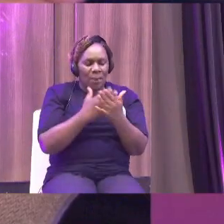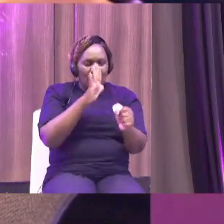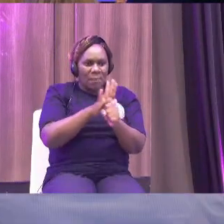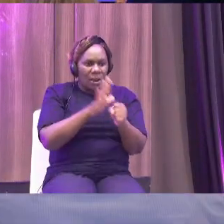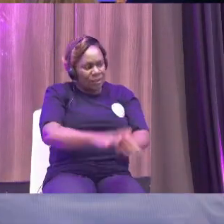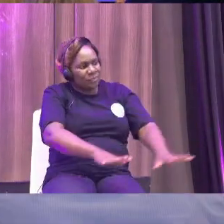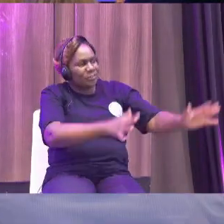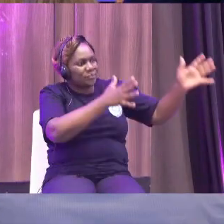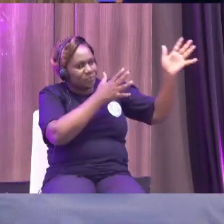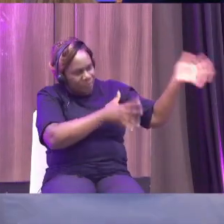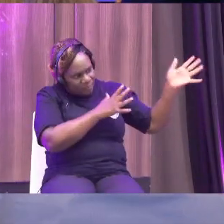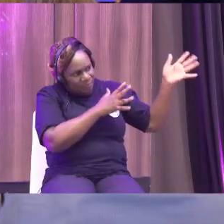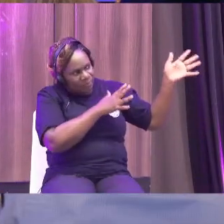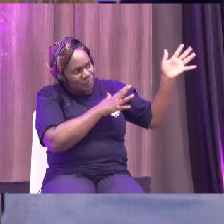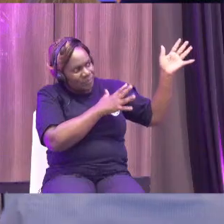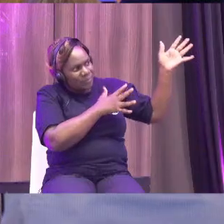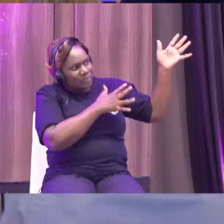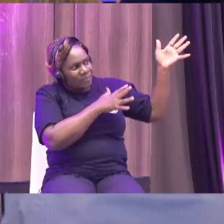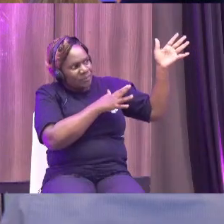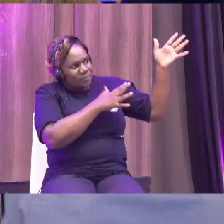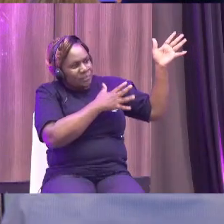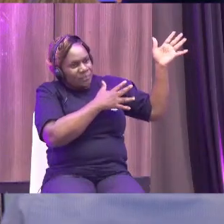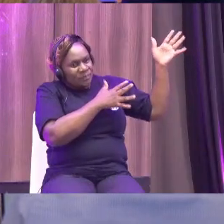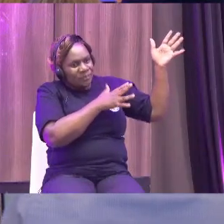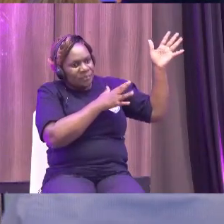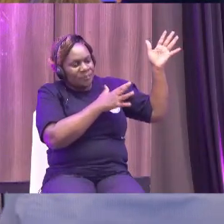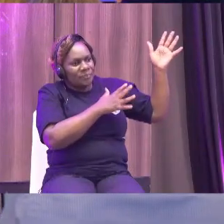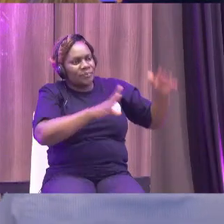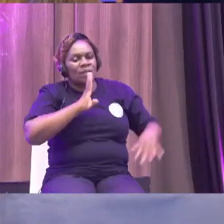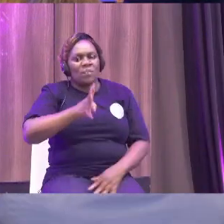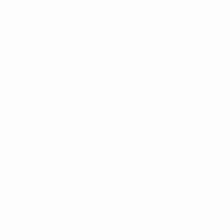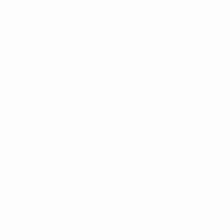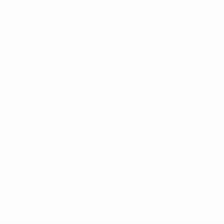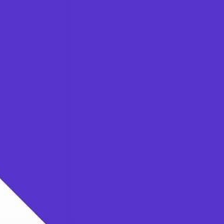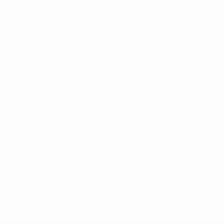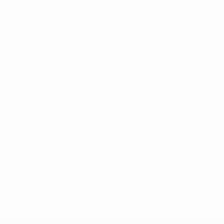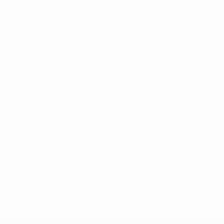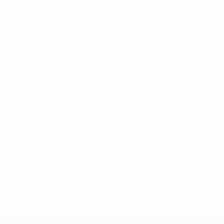much. Let's appreciate Stephanie for her lecture, for her time.